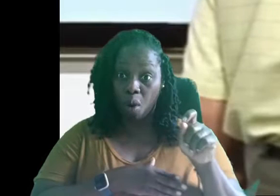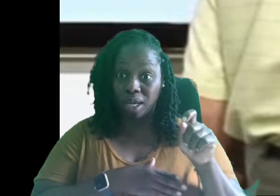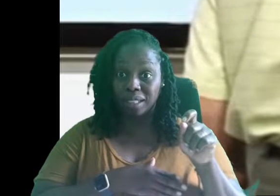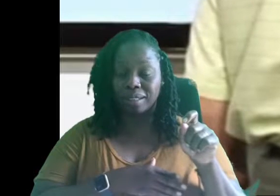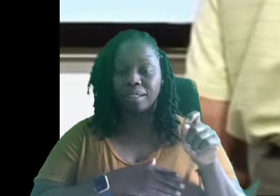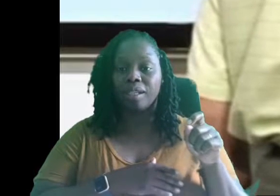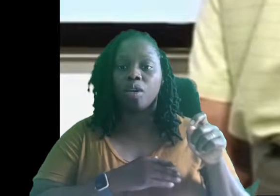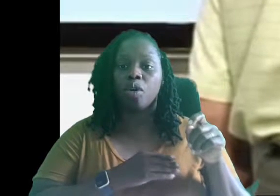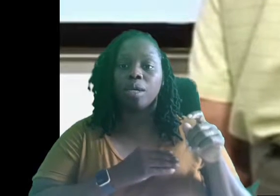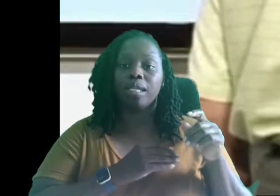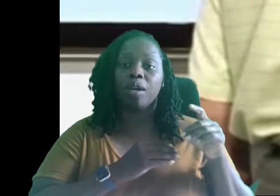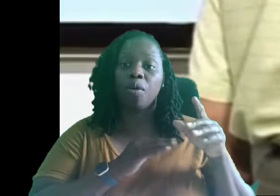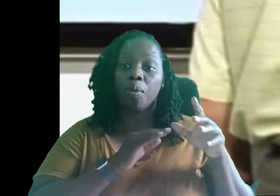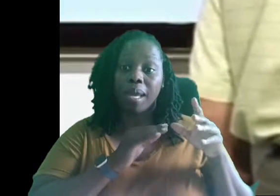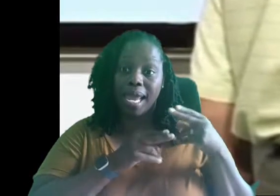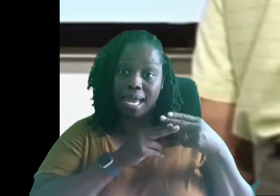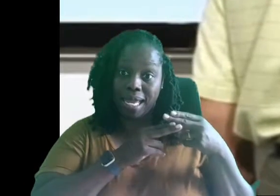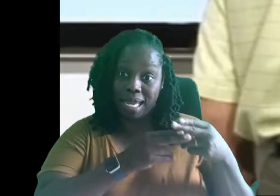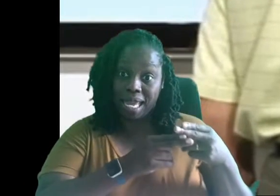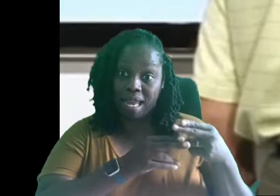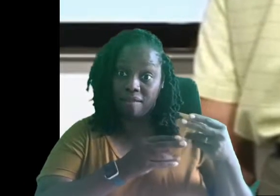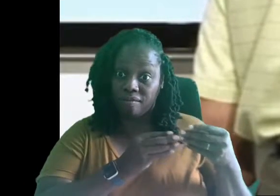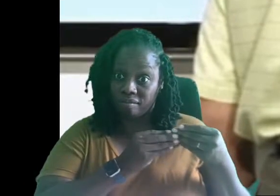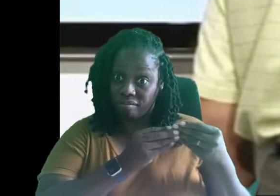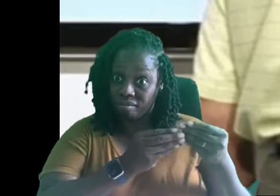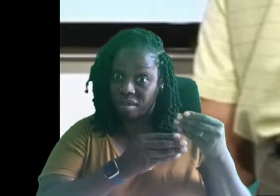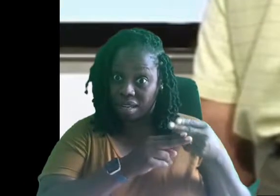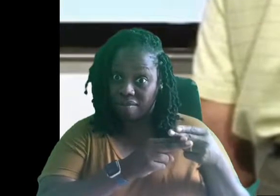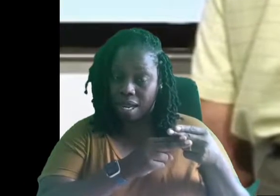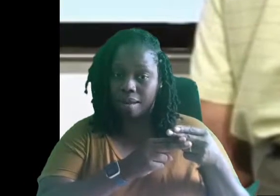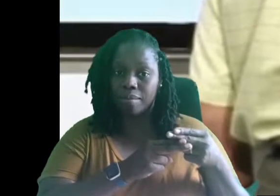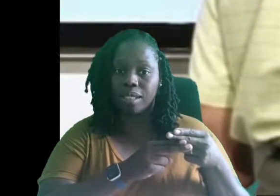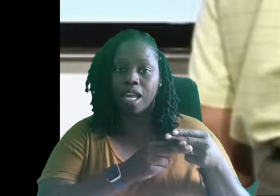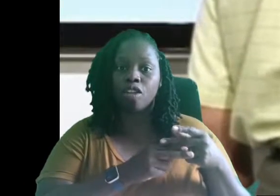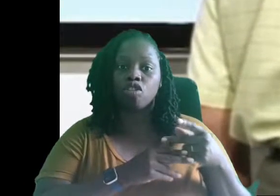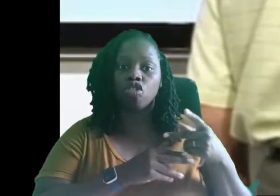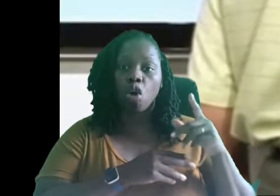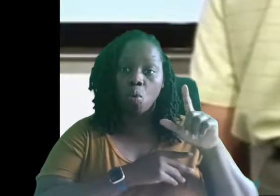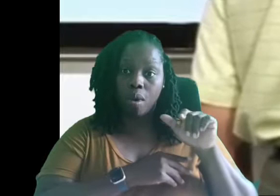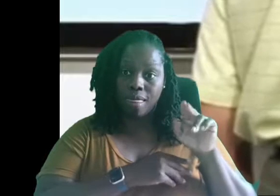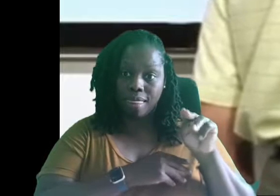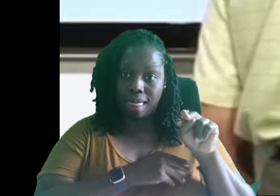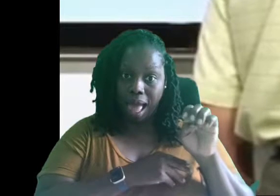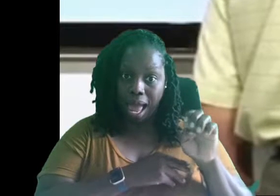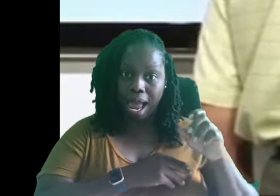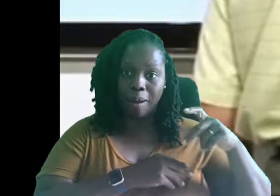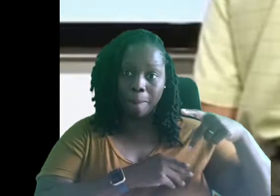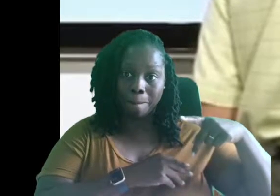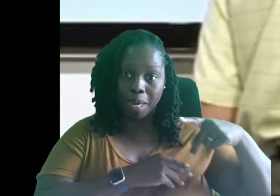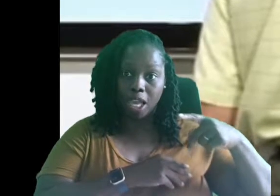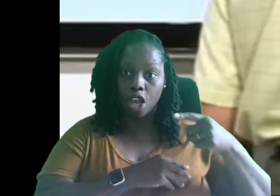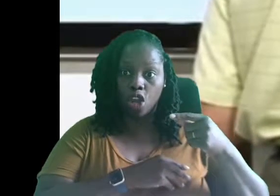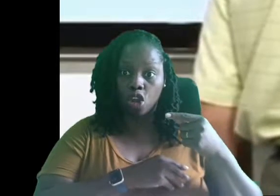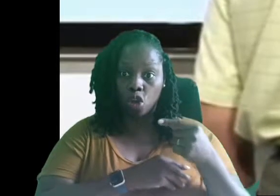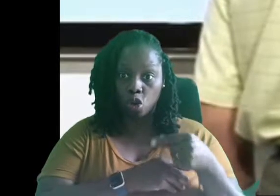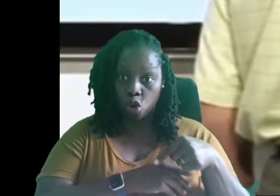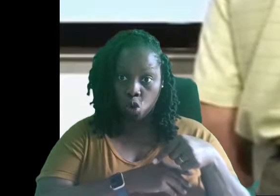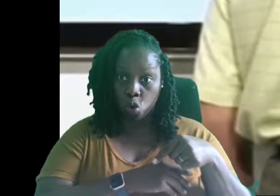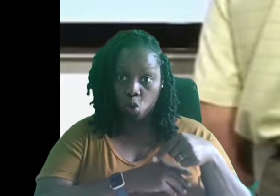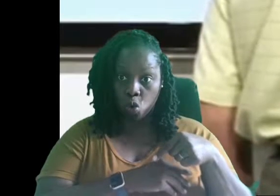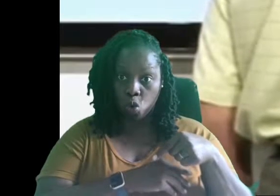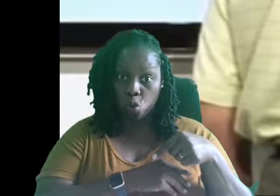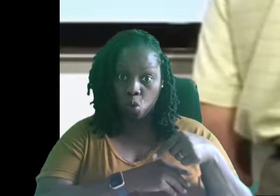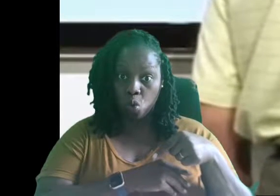If this were point P on the line, and if this were point Q on the line, then we would call that